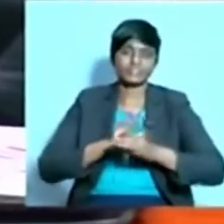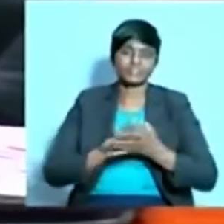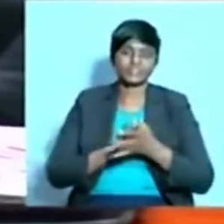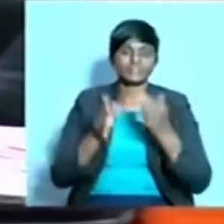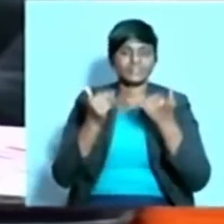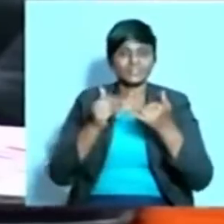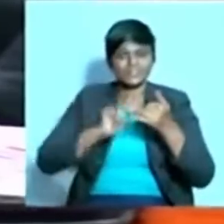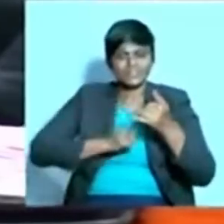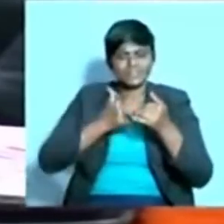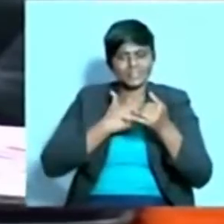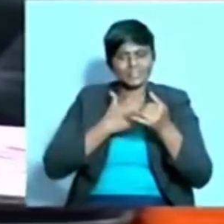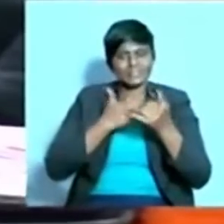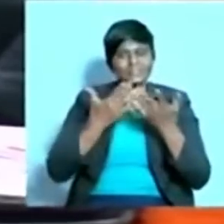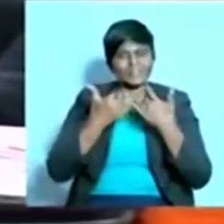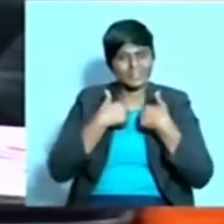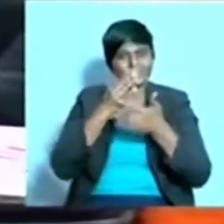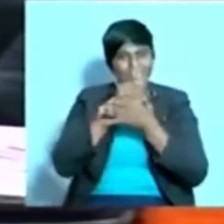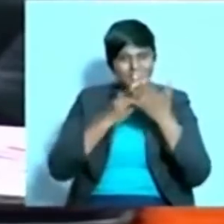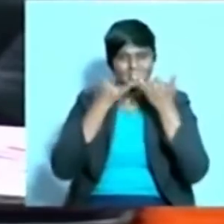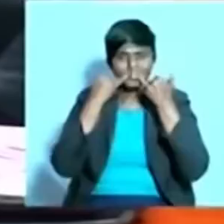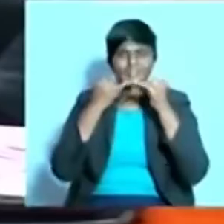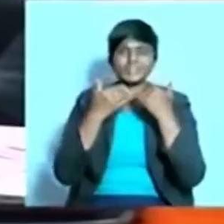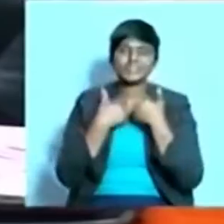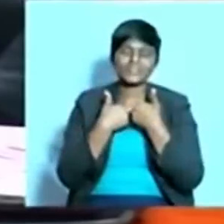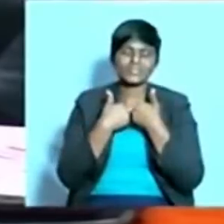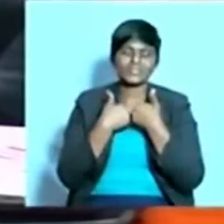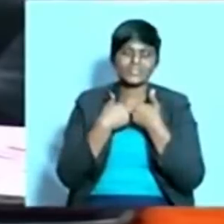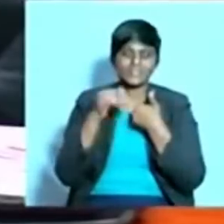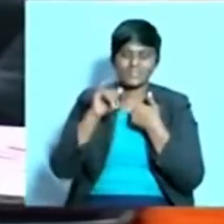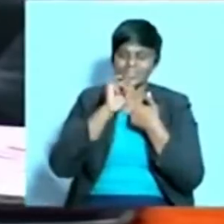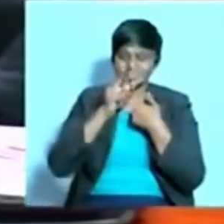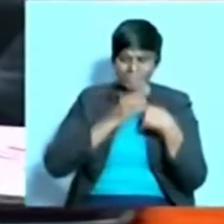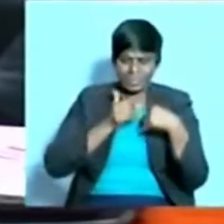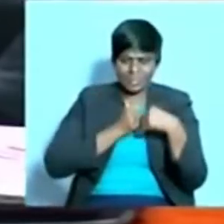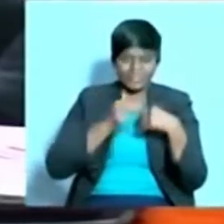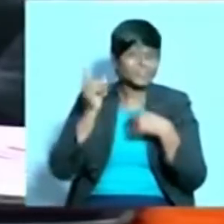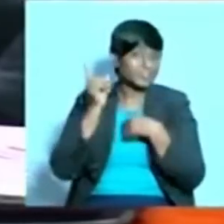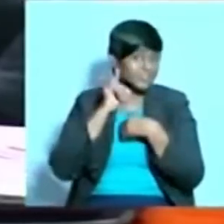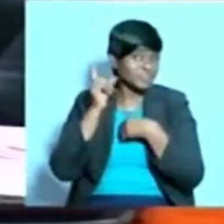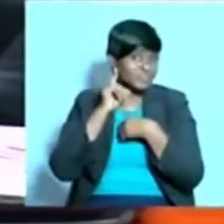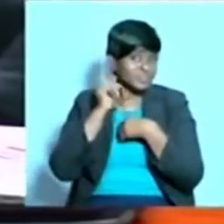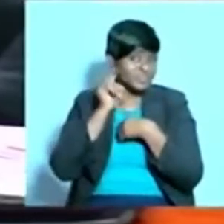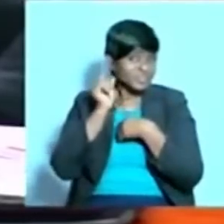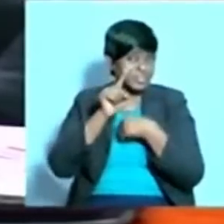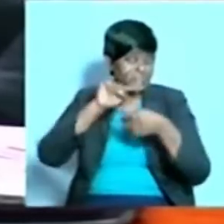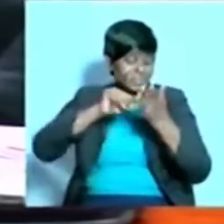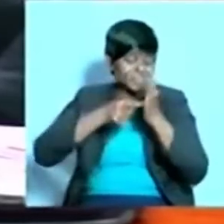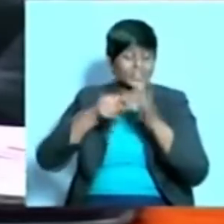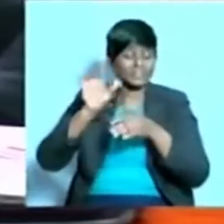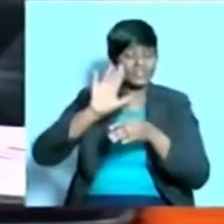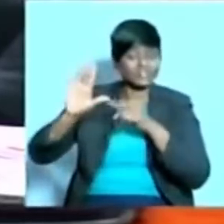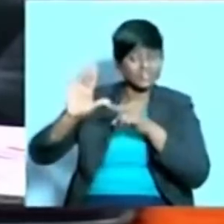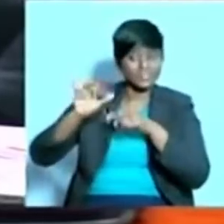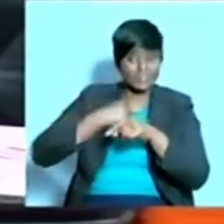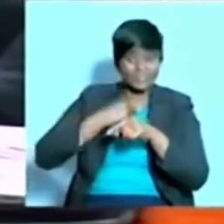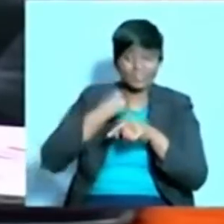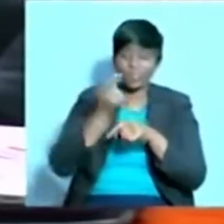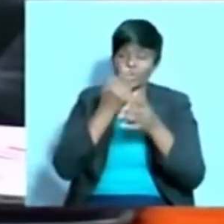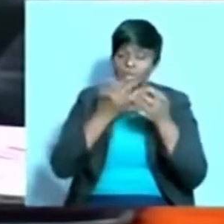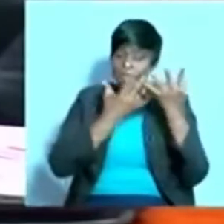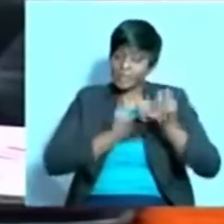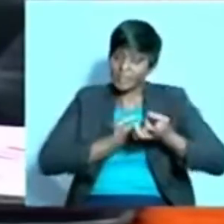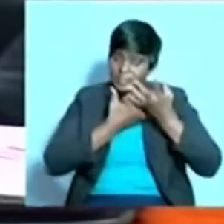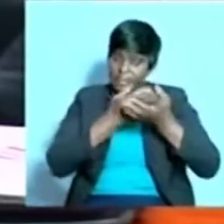Now we have gotten some information. In fact, as I was listening to the point of order, I wanted to bring